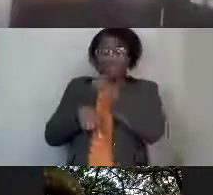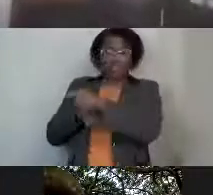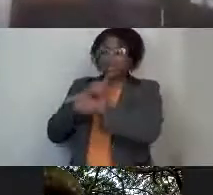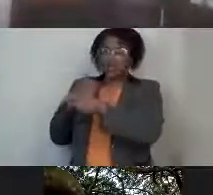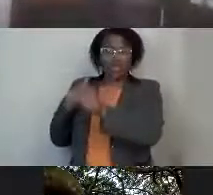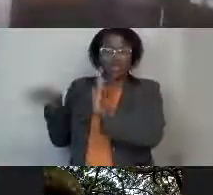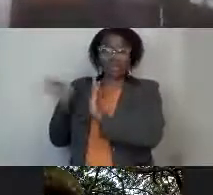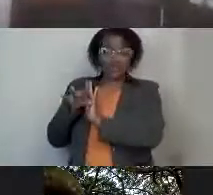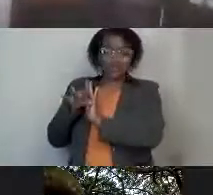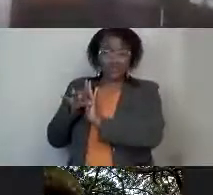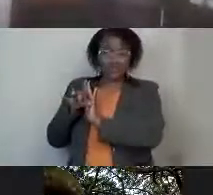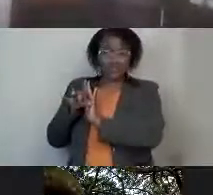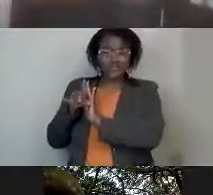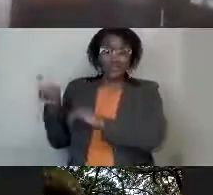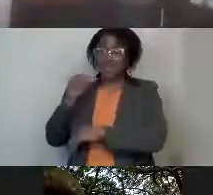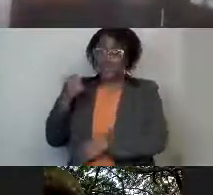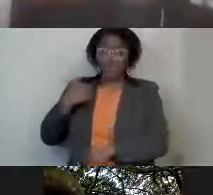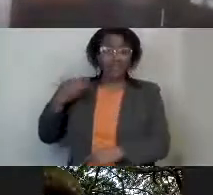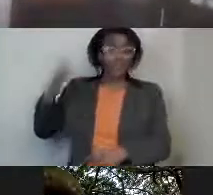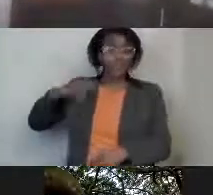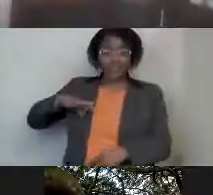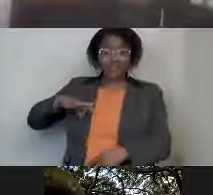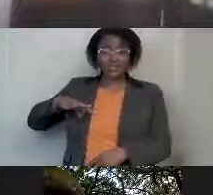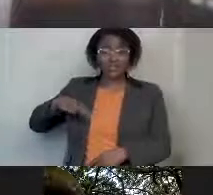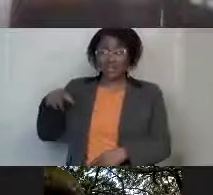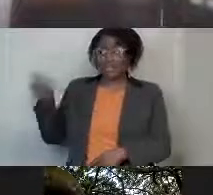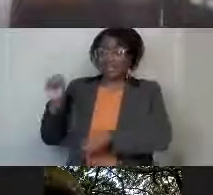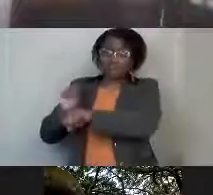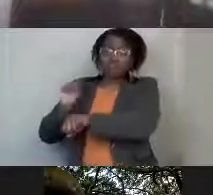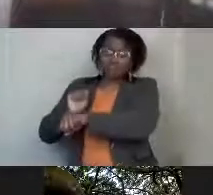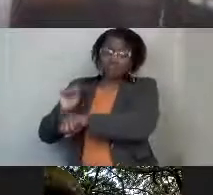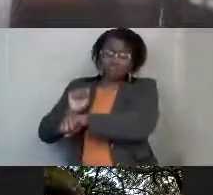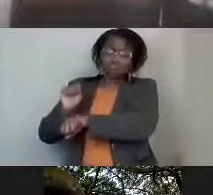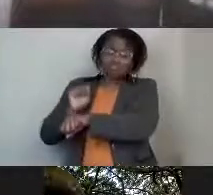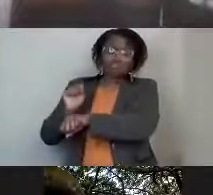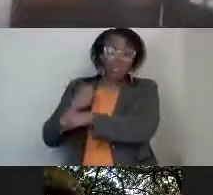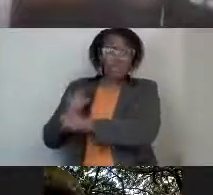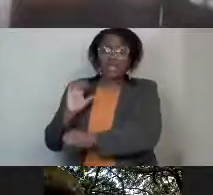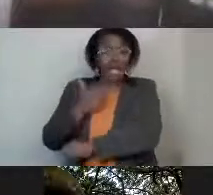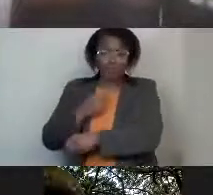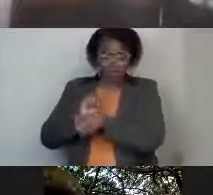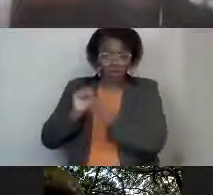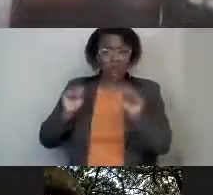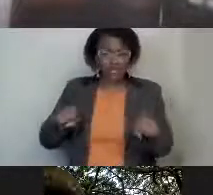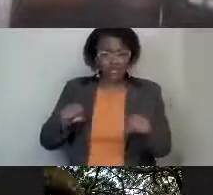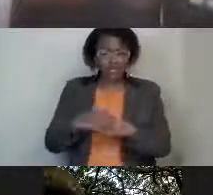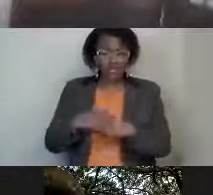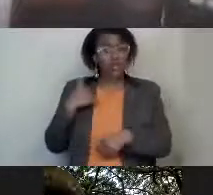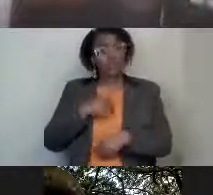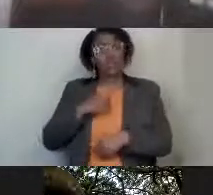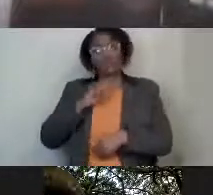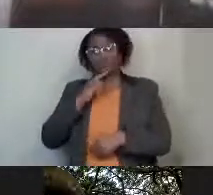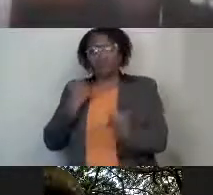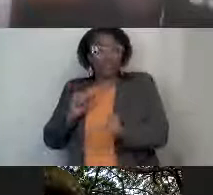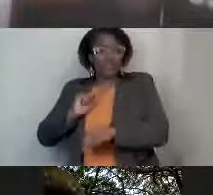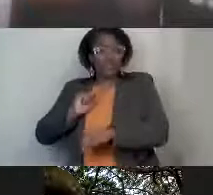those privileges. And those are the ones who are allowing for us to do the work that we're doing. And so we're building and working with them right now. And I'm excited